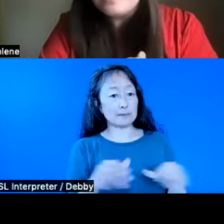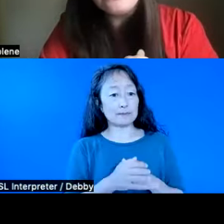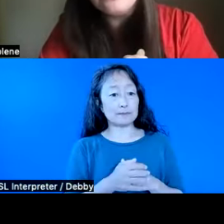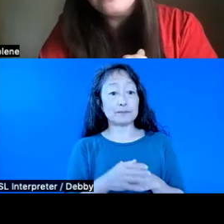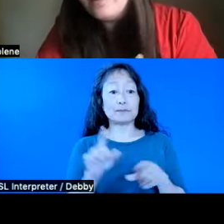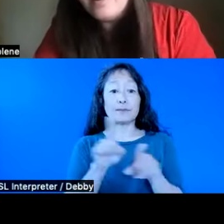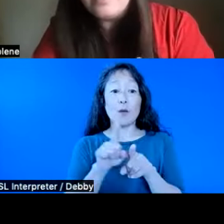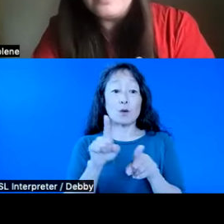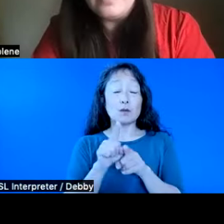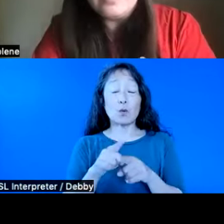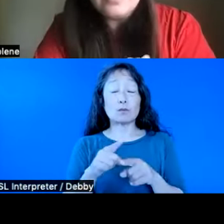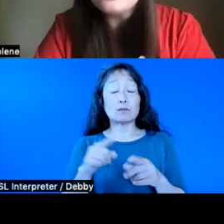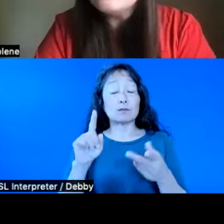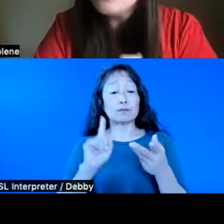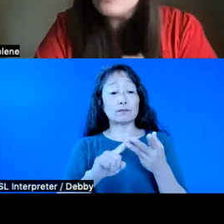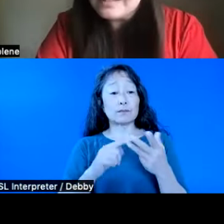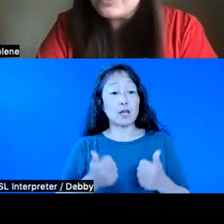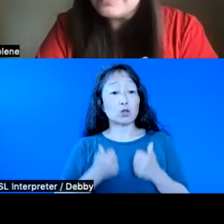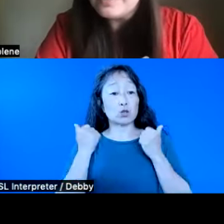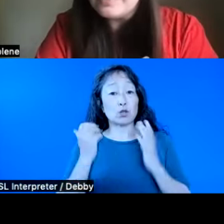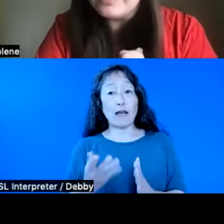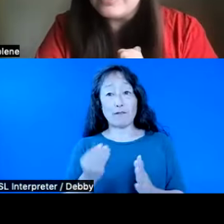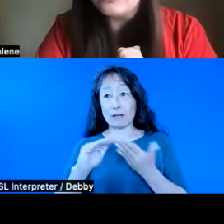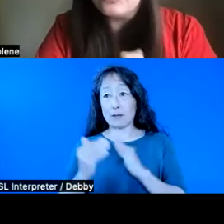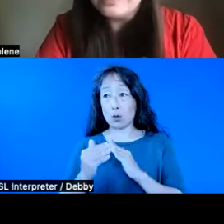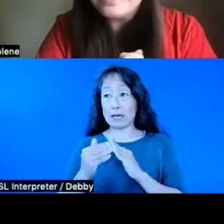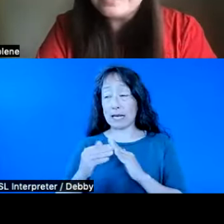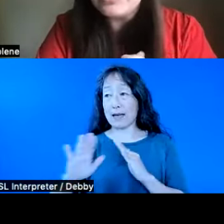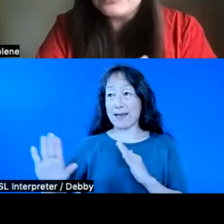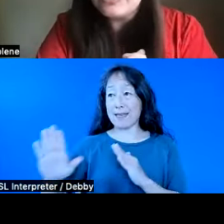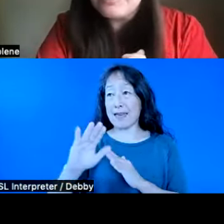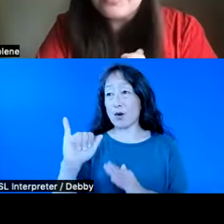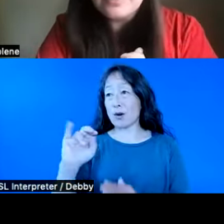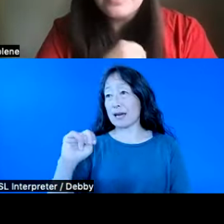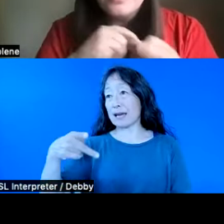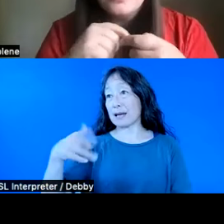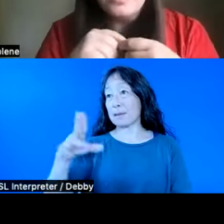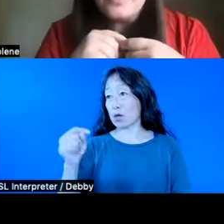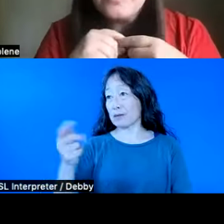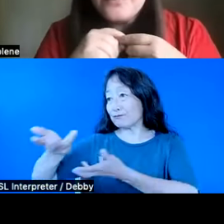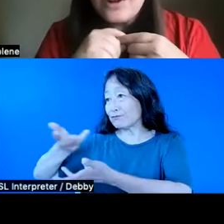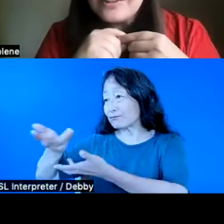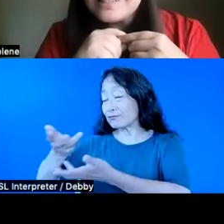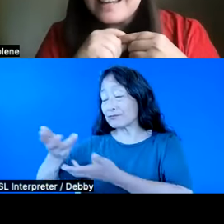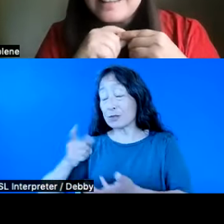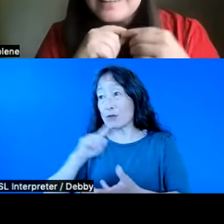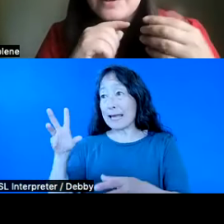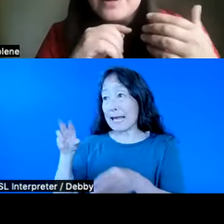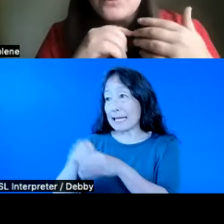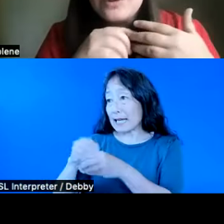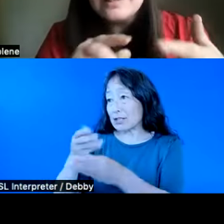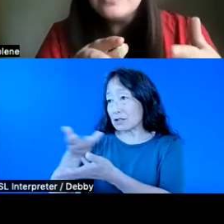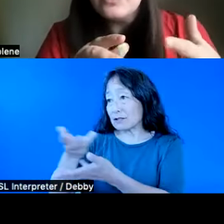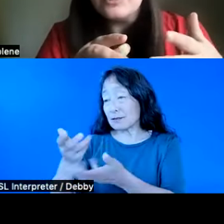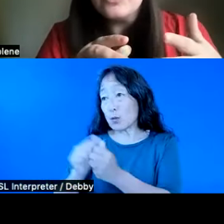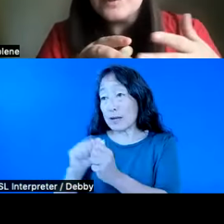community input. And thinking about ways of doing that that are really engaging in your community, while understanding that